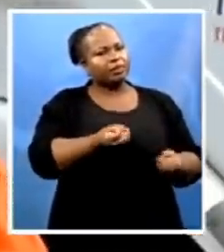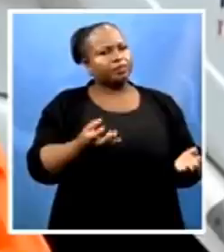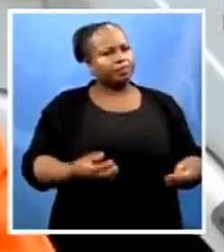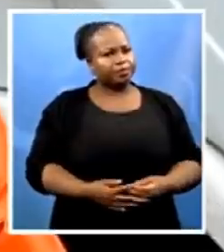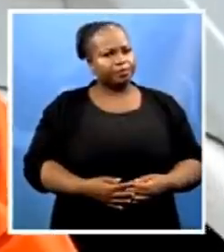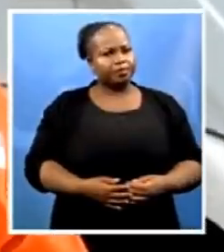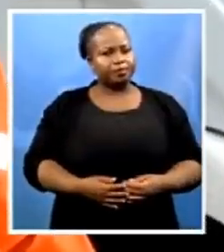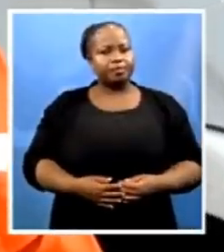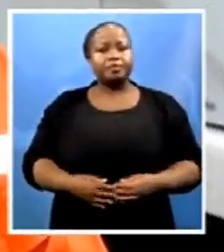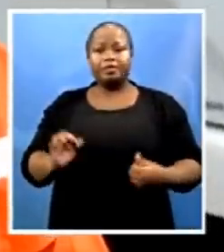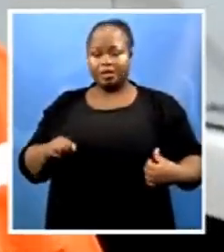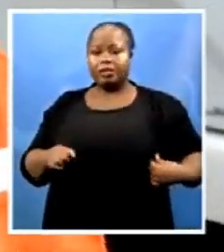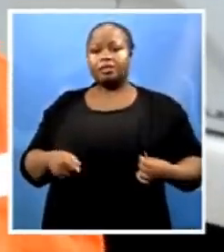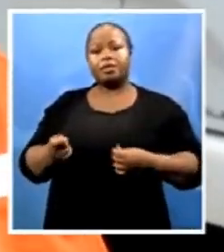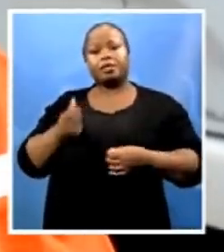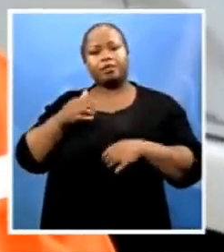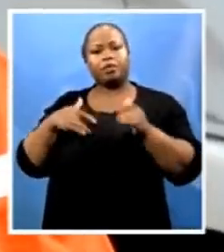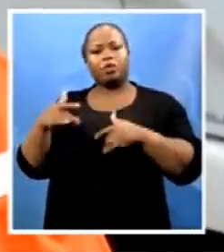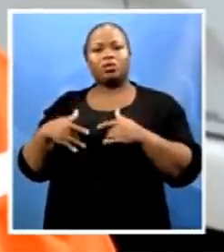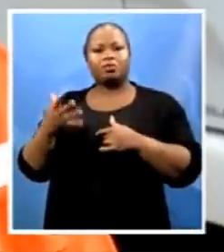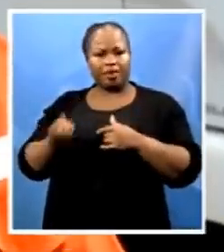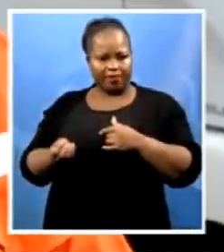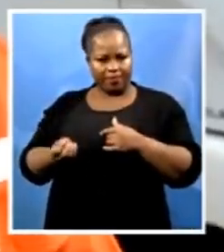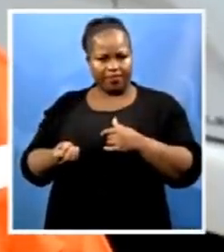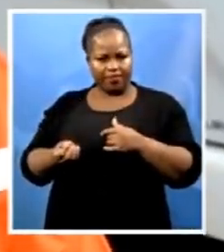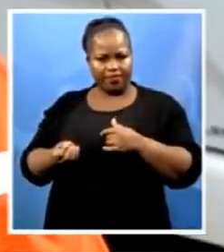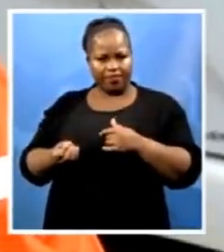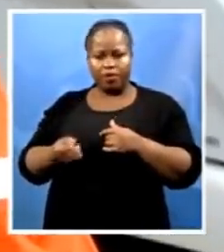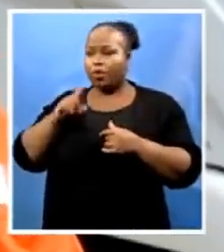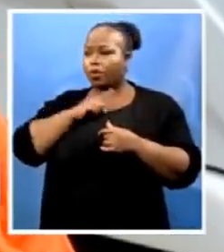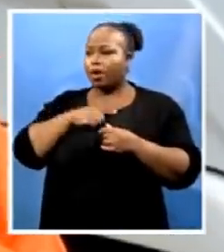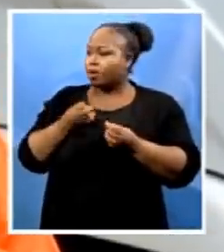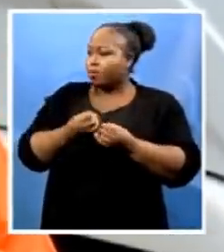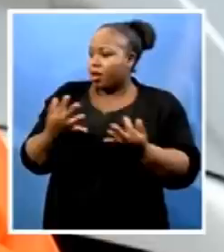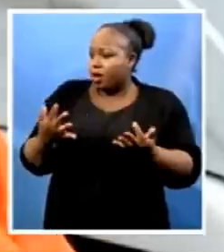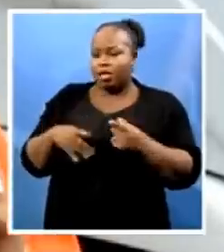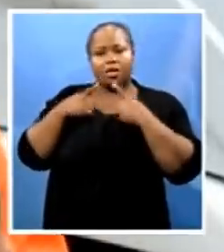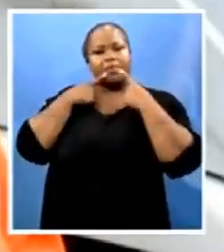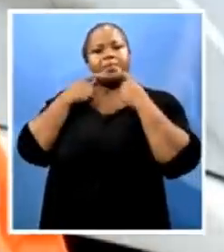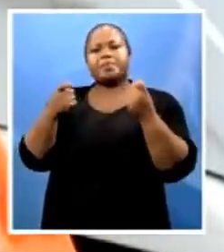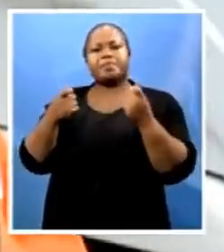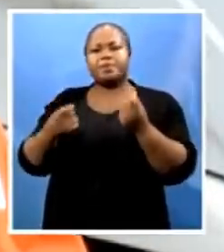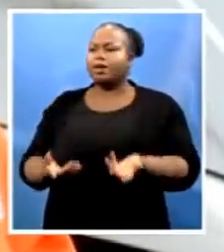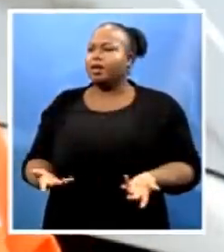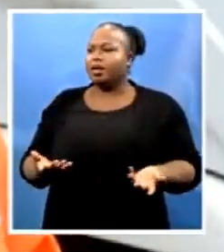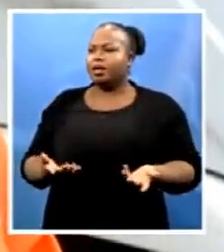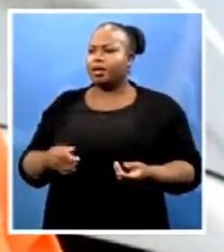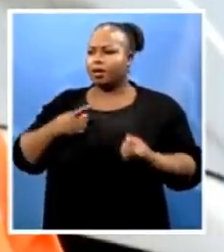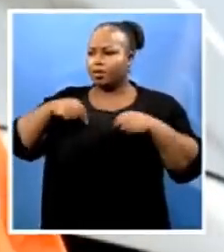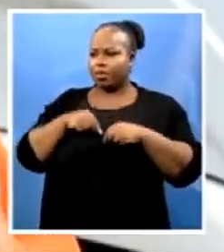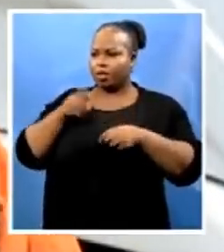concerns, especially there's an outcry out there. We can't, as politicians, politicize the issue of